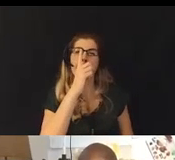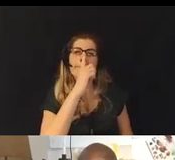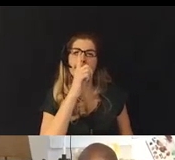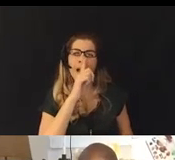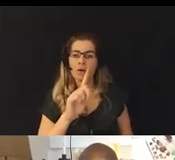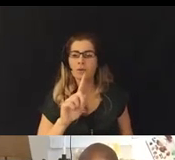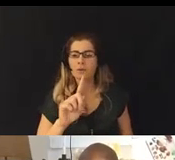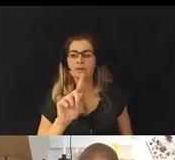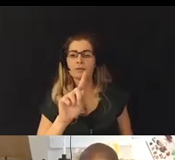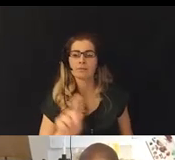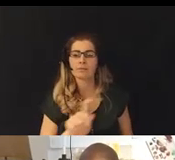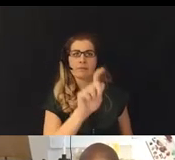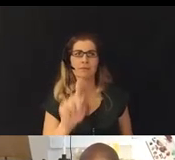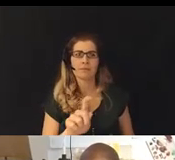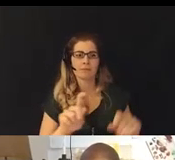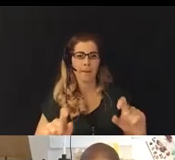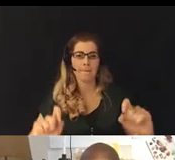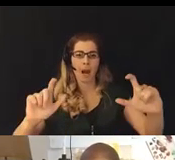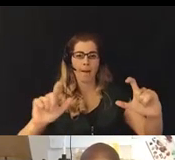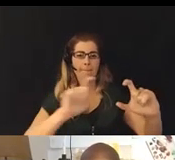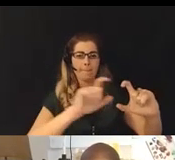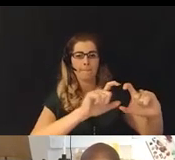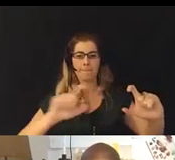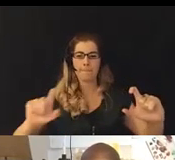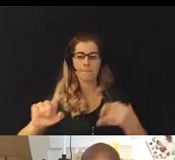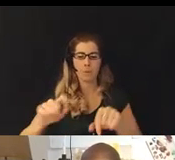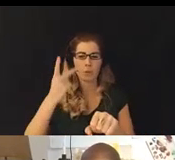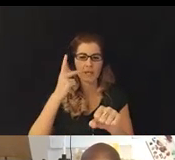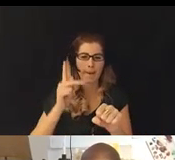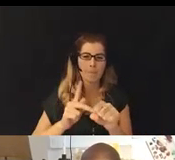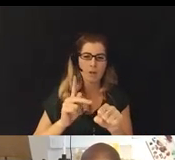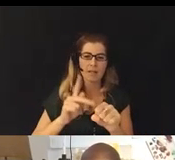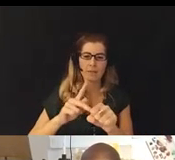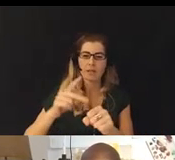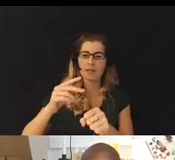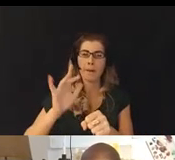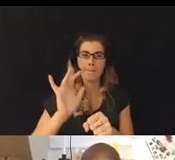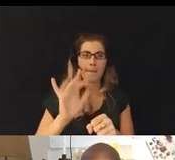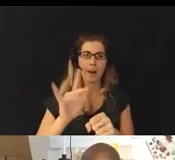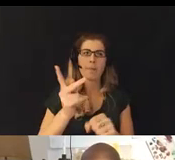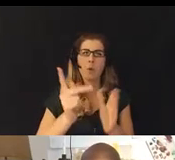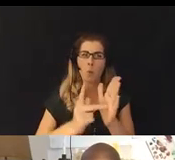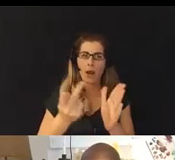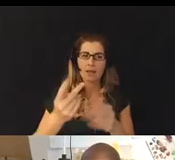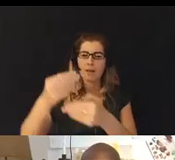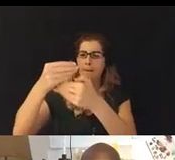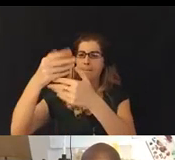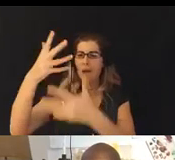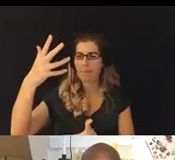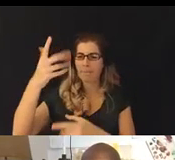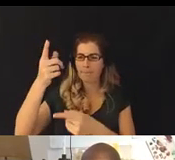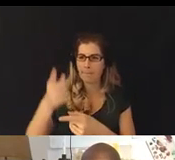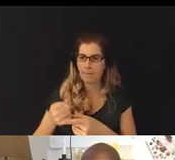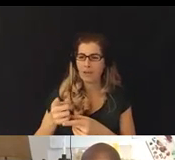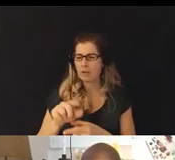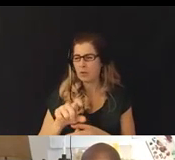panel or at the bottom of your screen to get your controls to pop out, you can double click to pop out the participant list. And at the bottom, there should be a